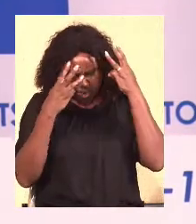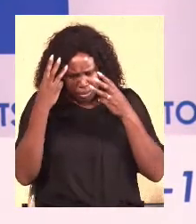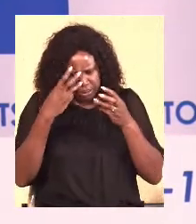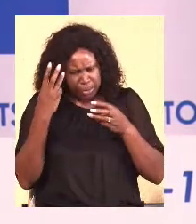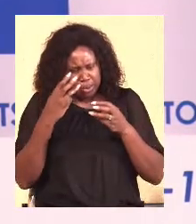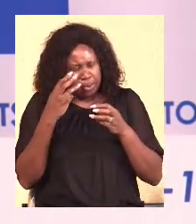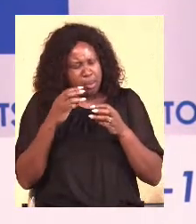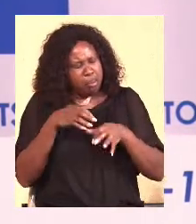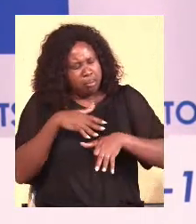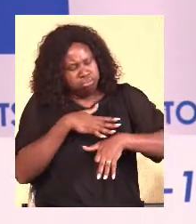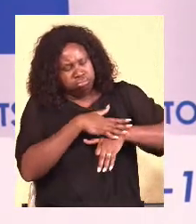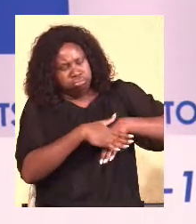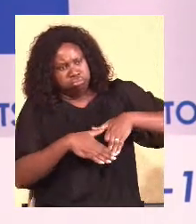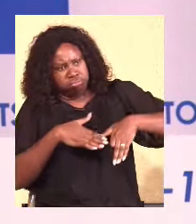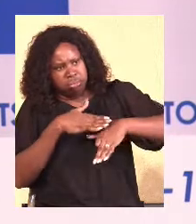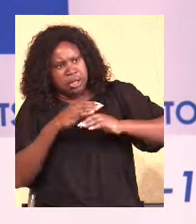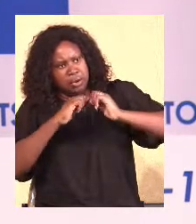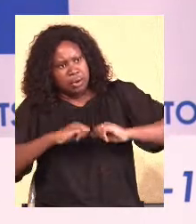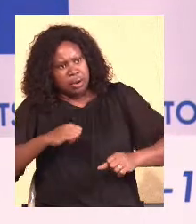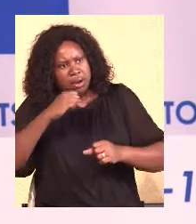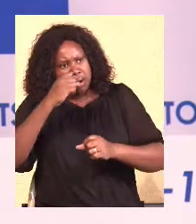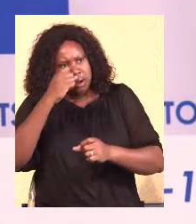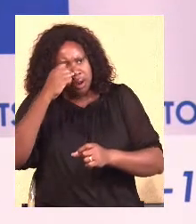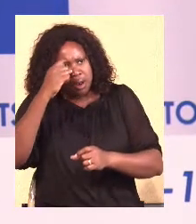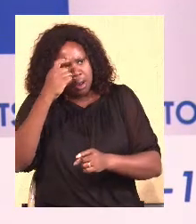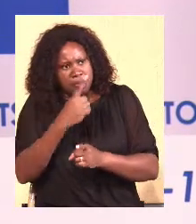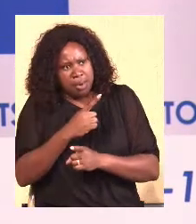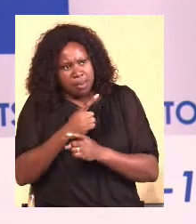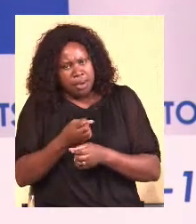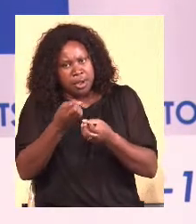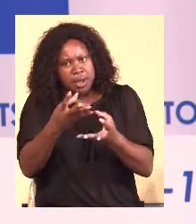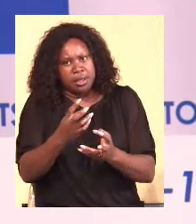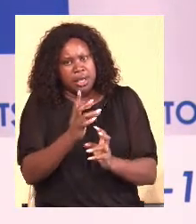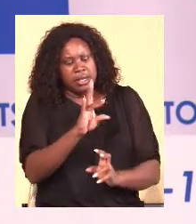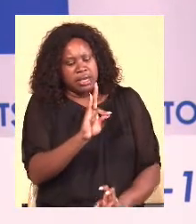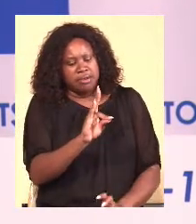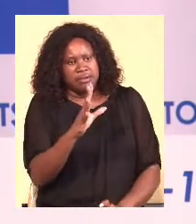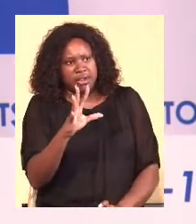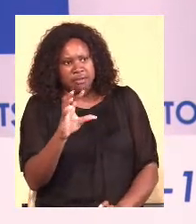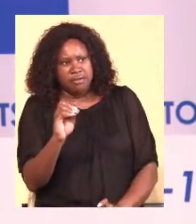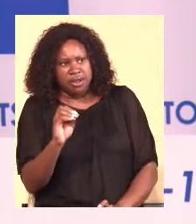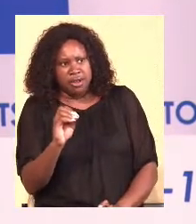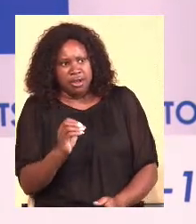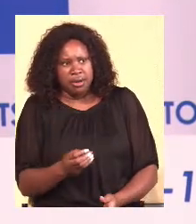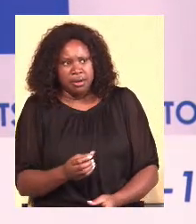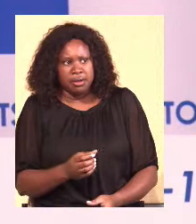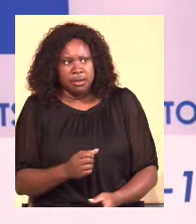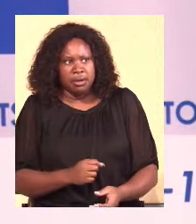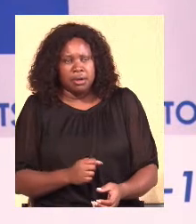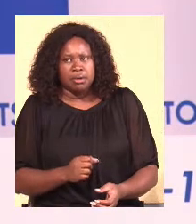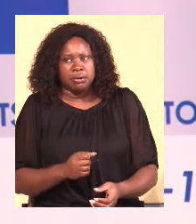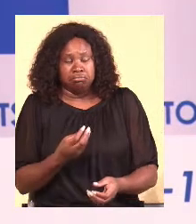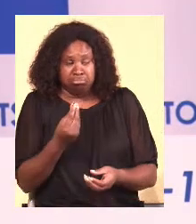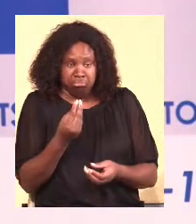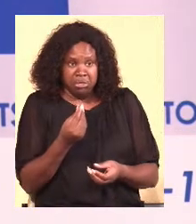country on the government's decision to give people a 750 grant, and yet at the same time the government is complaining